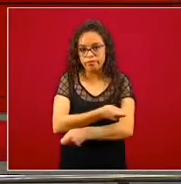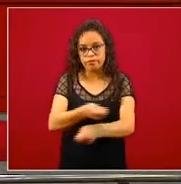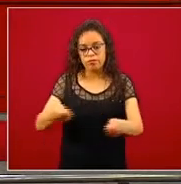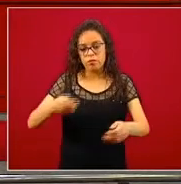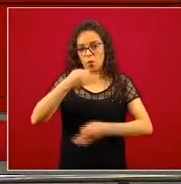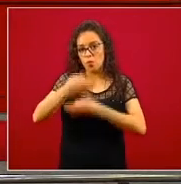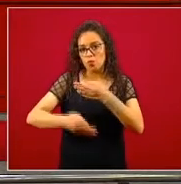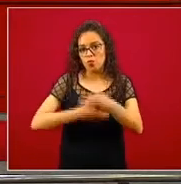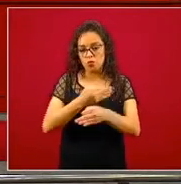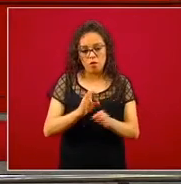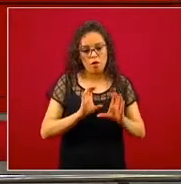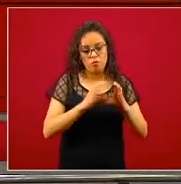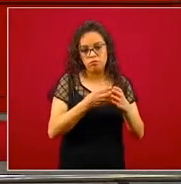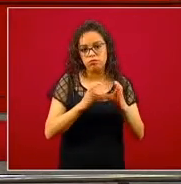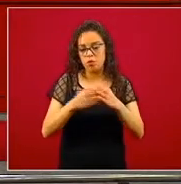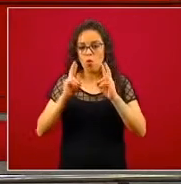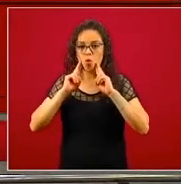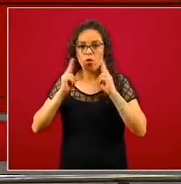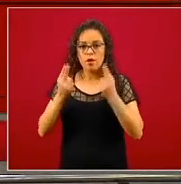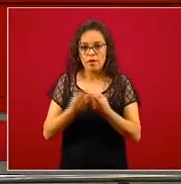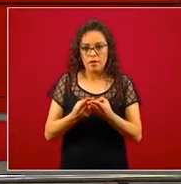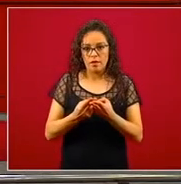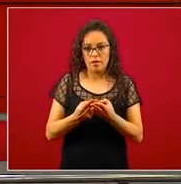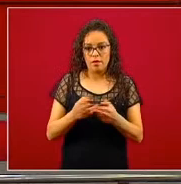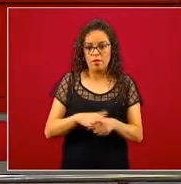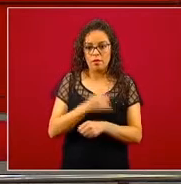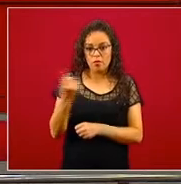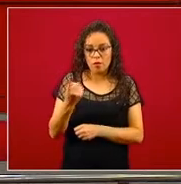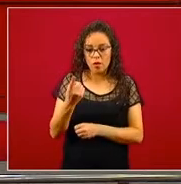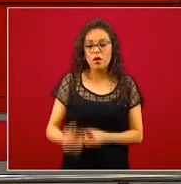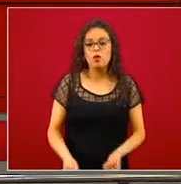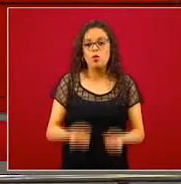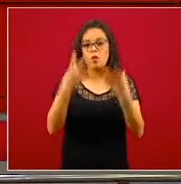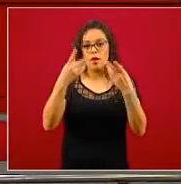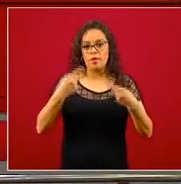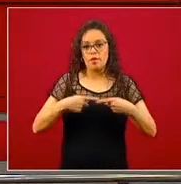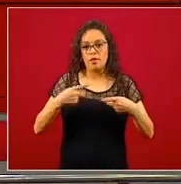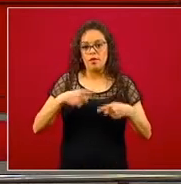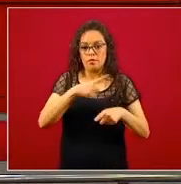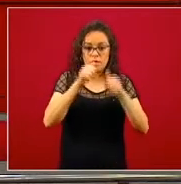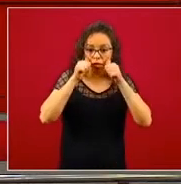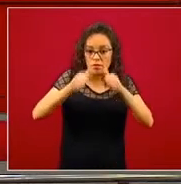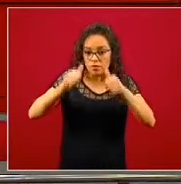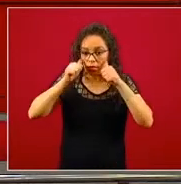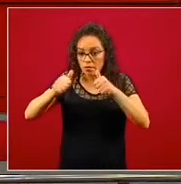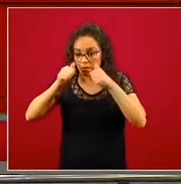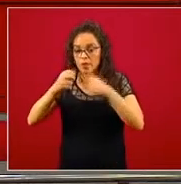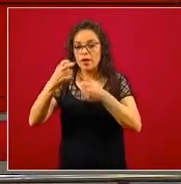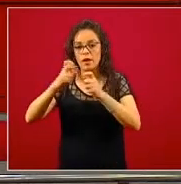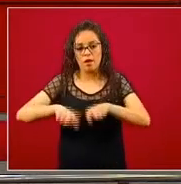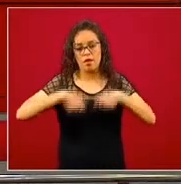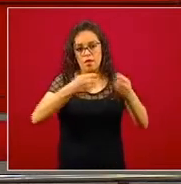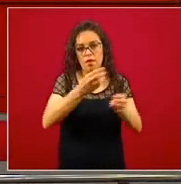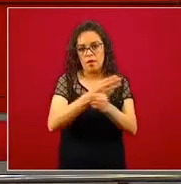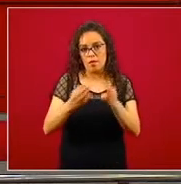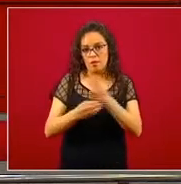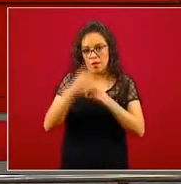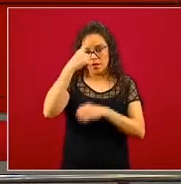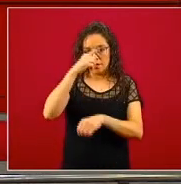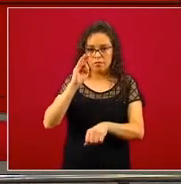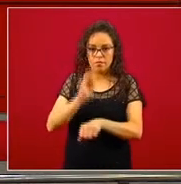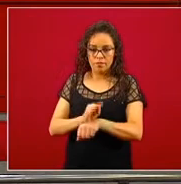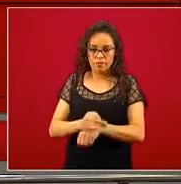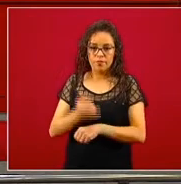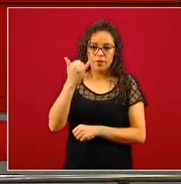very important to say, and it is very useful whenever concrete information is also given. Our